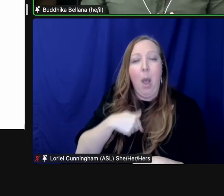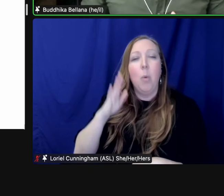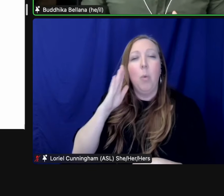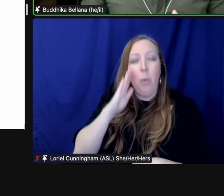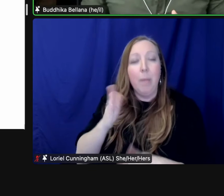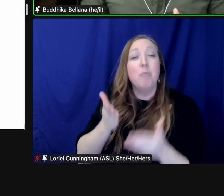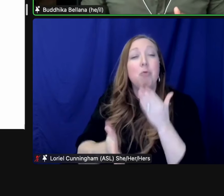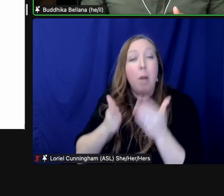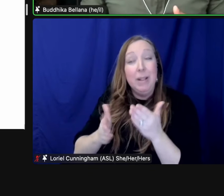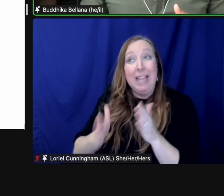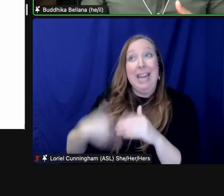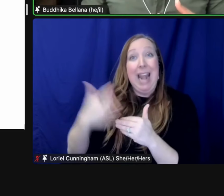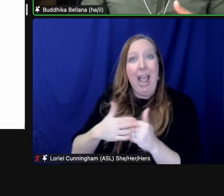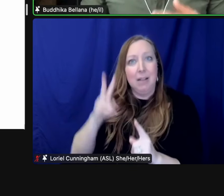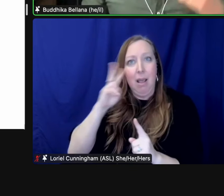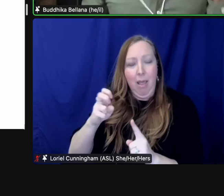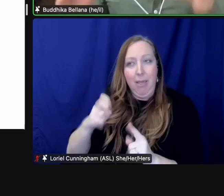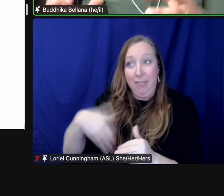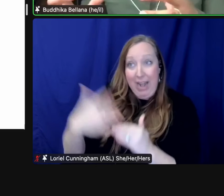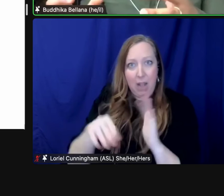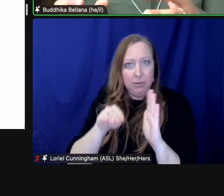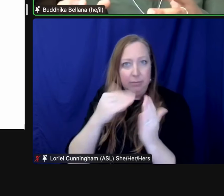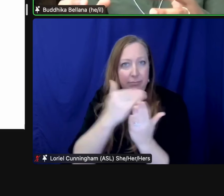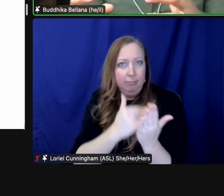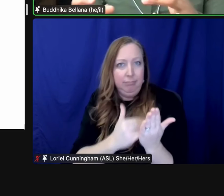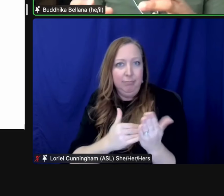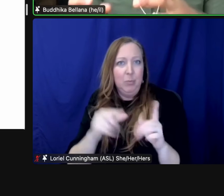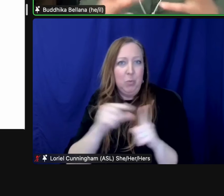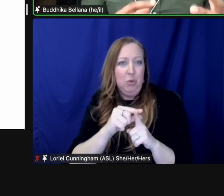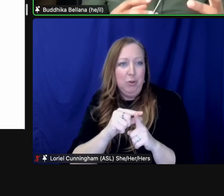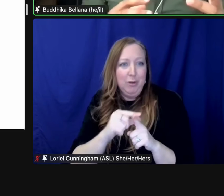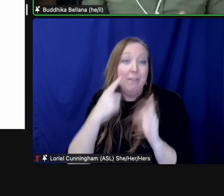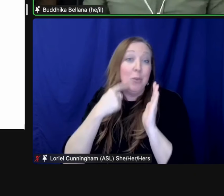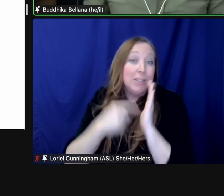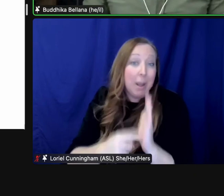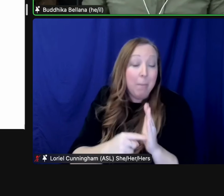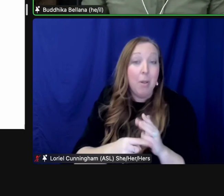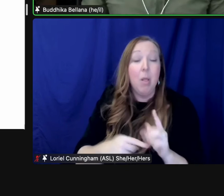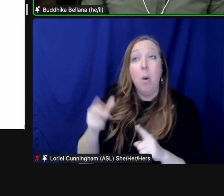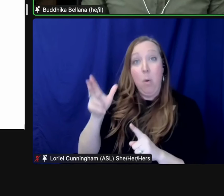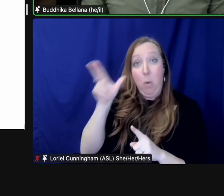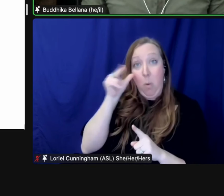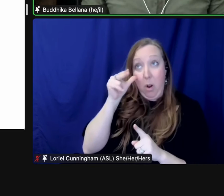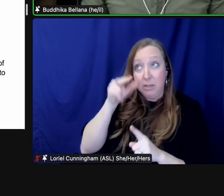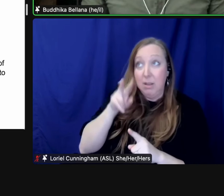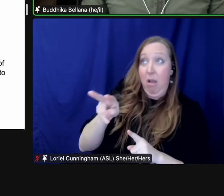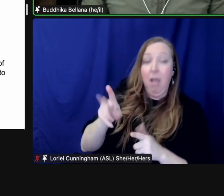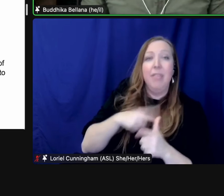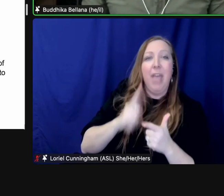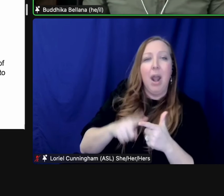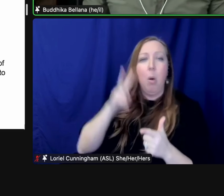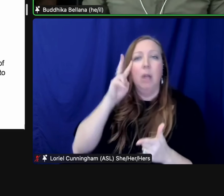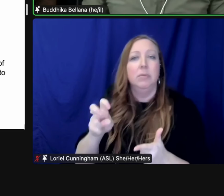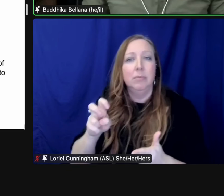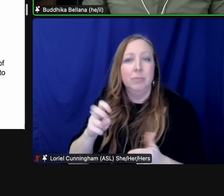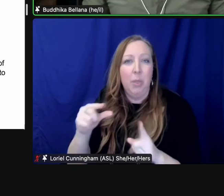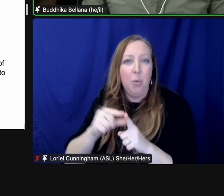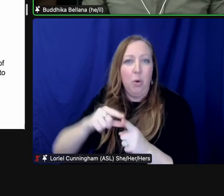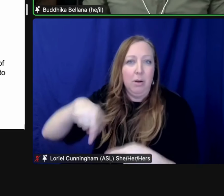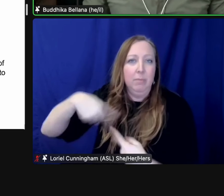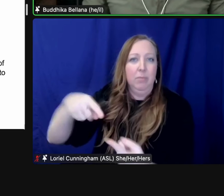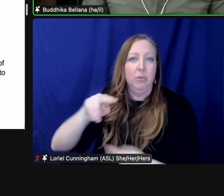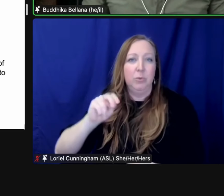case, tornado. So again, we can see that our past experiences can shape present moment cognition. And